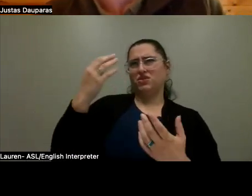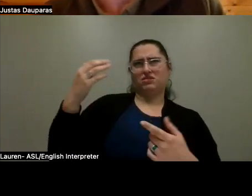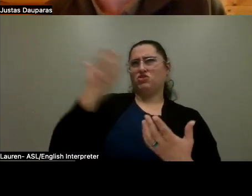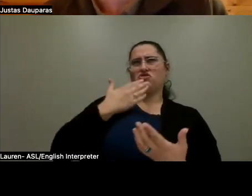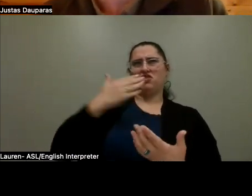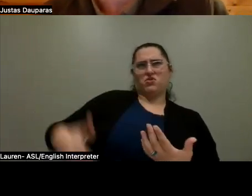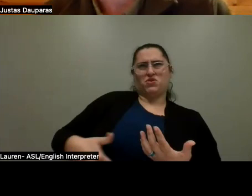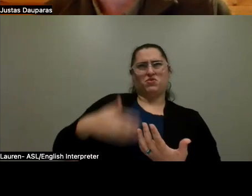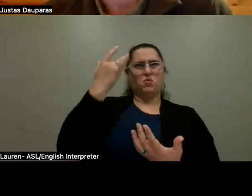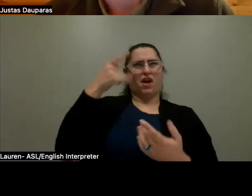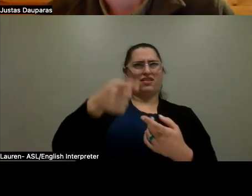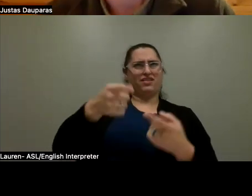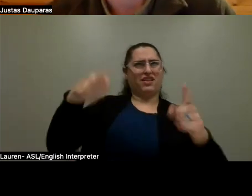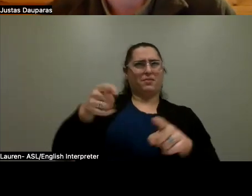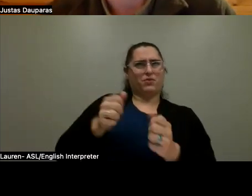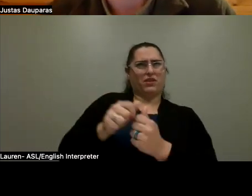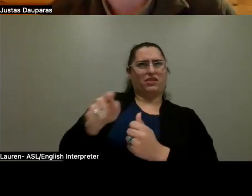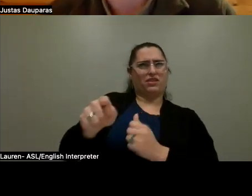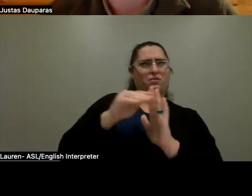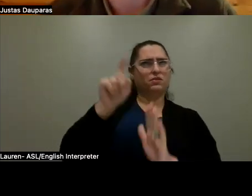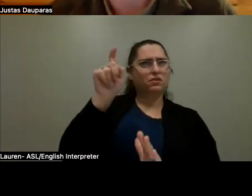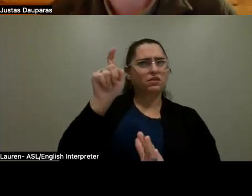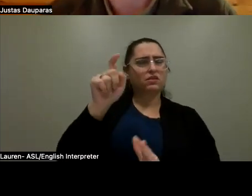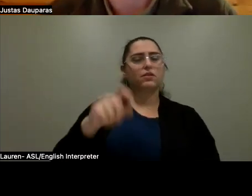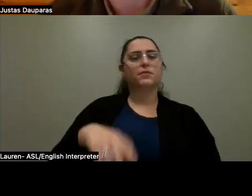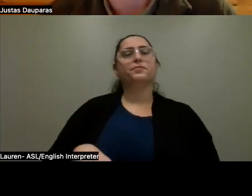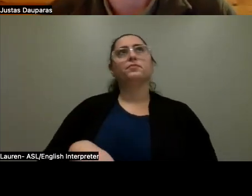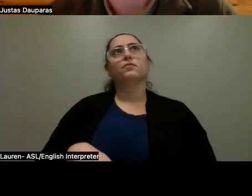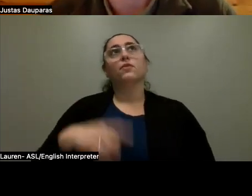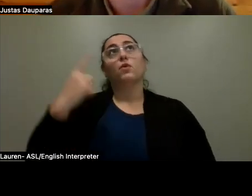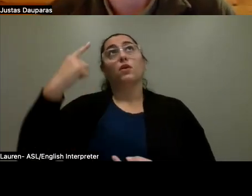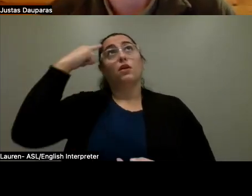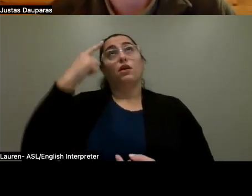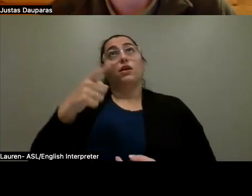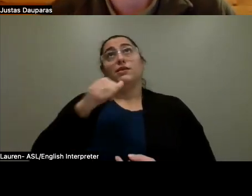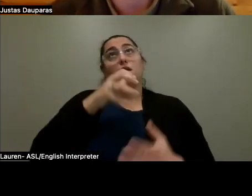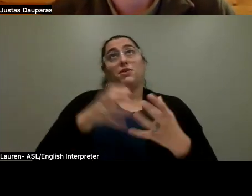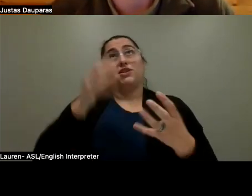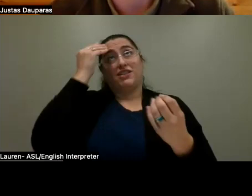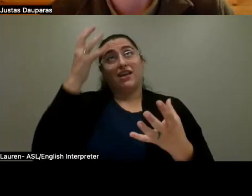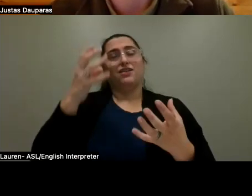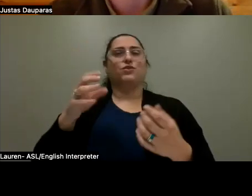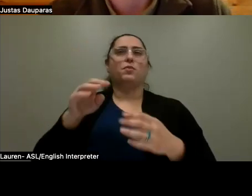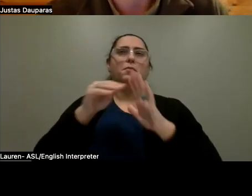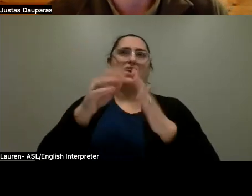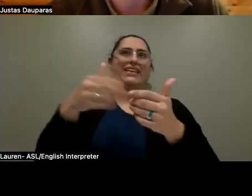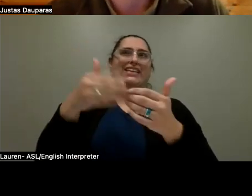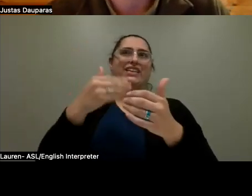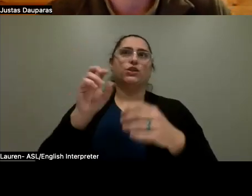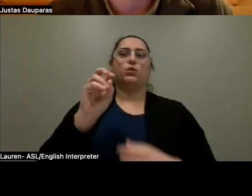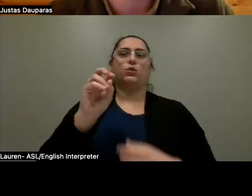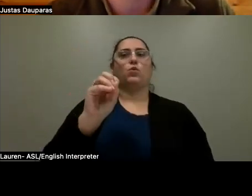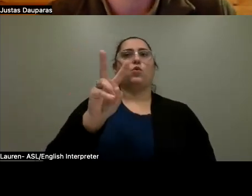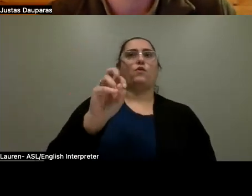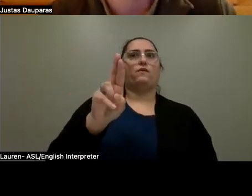One maybe answer is that there's not much data, so it's quite easy for the model to overfit, and maybe learning multiple decoding orders